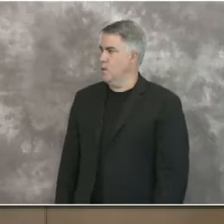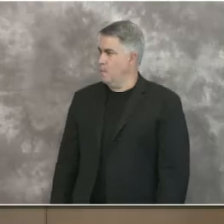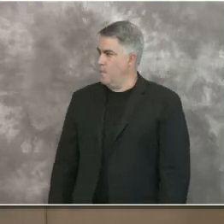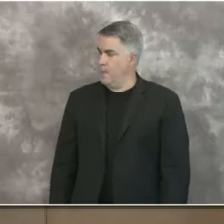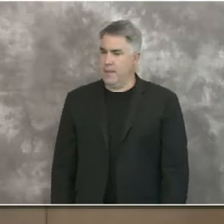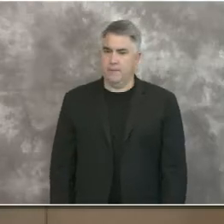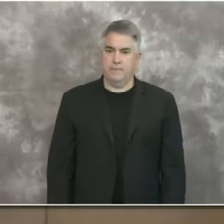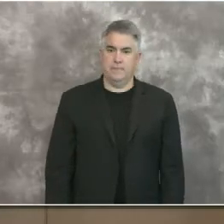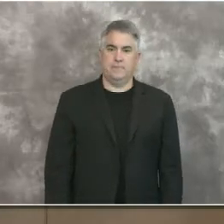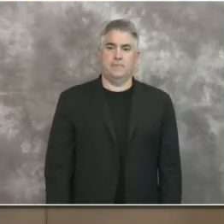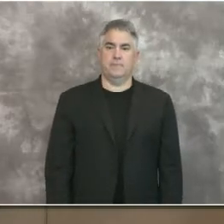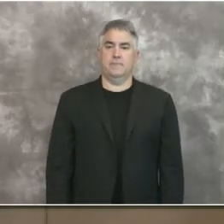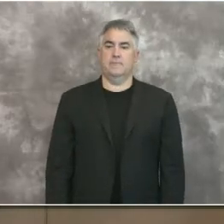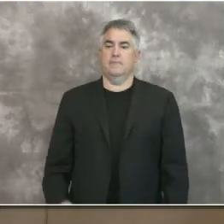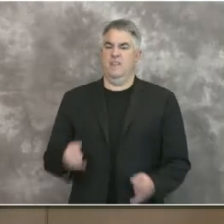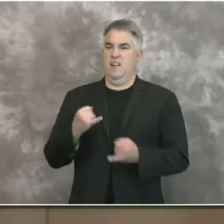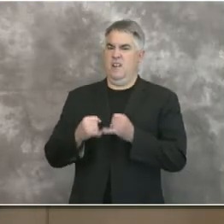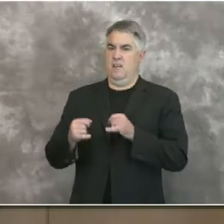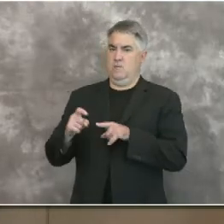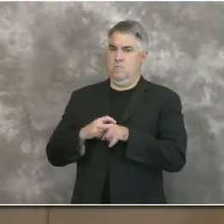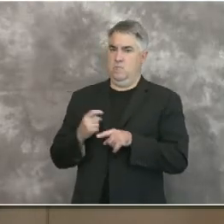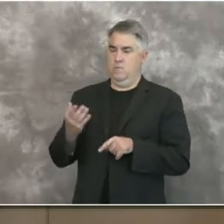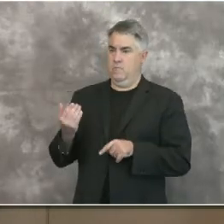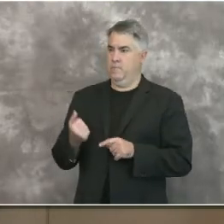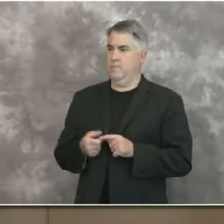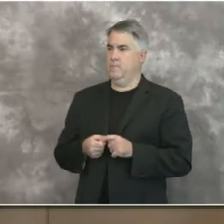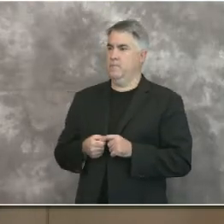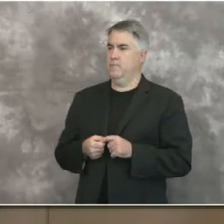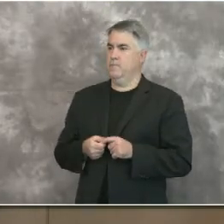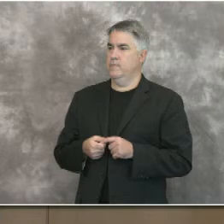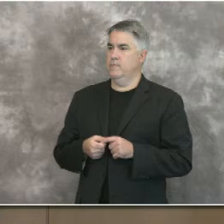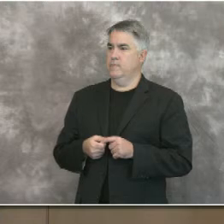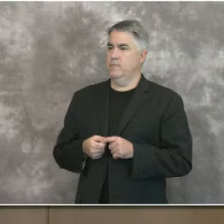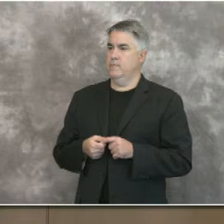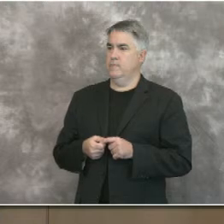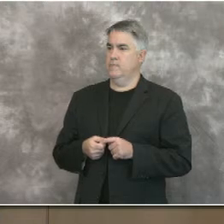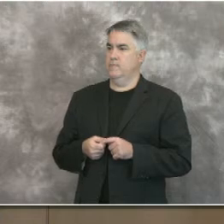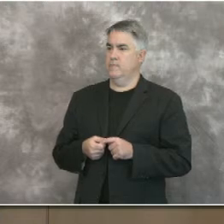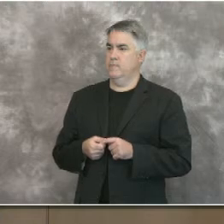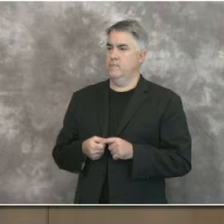Okay, let's go to our last call-in question. Okay.